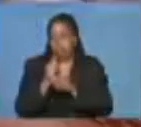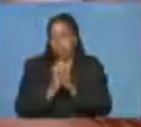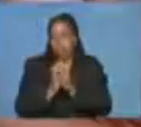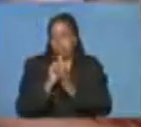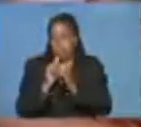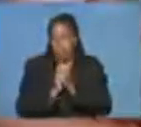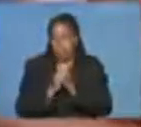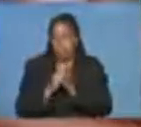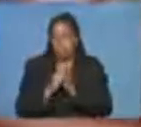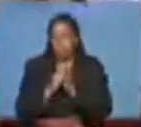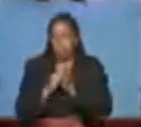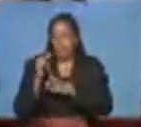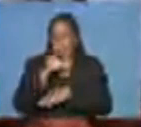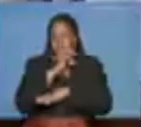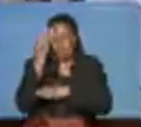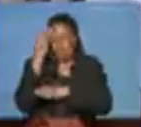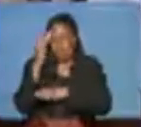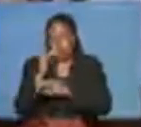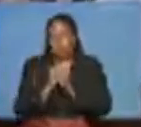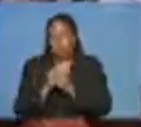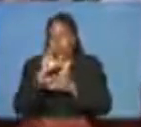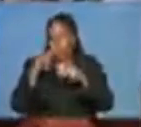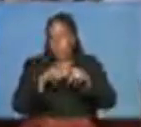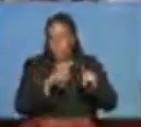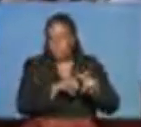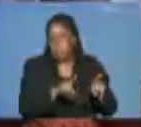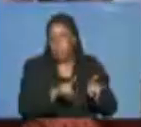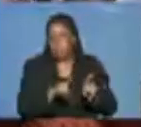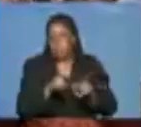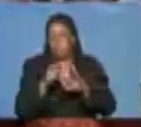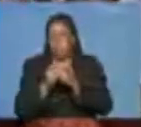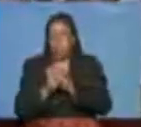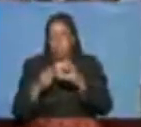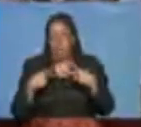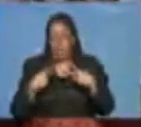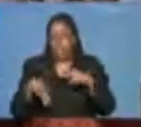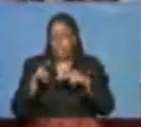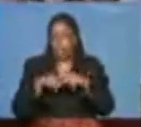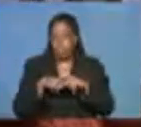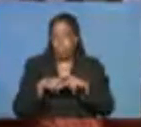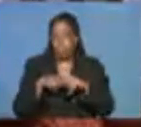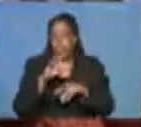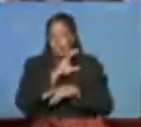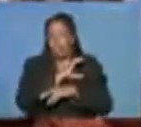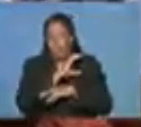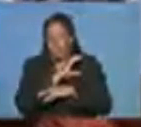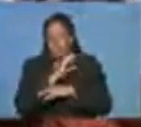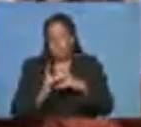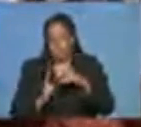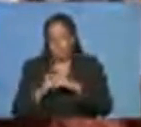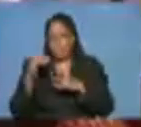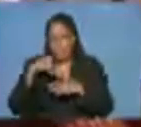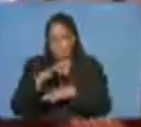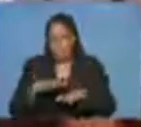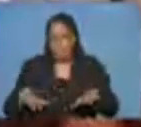He is known to the police. With all these various incidents, we have increased our patrols in collaboration with all